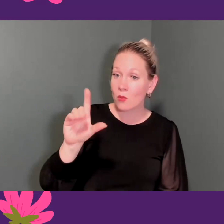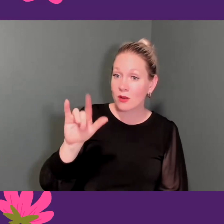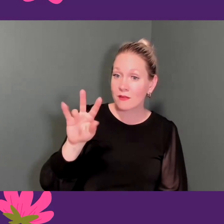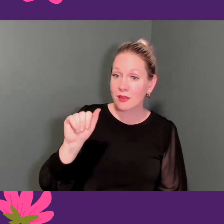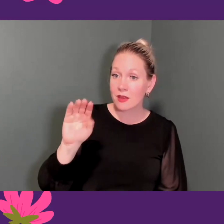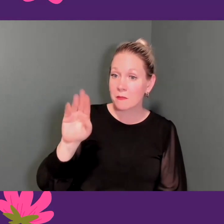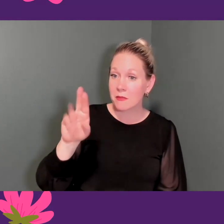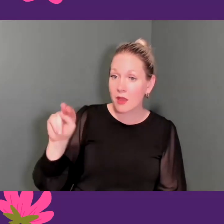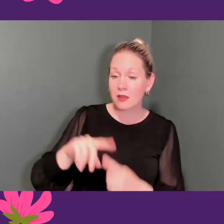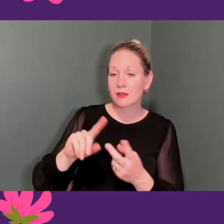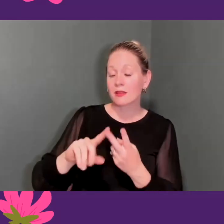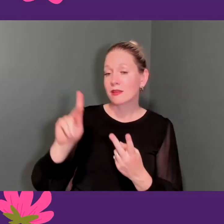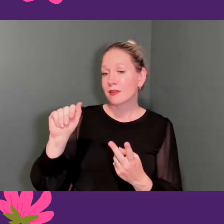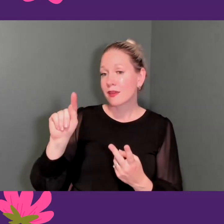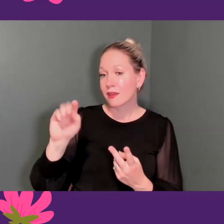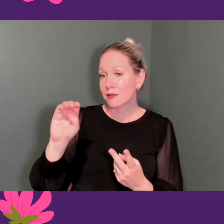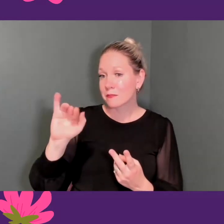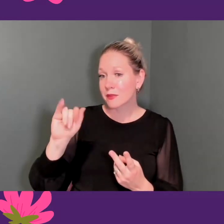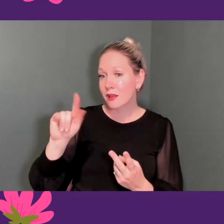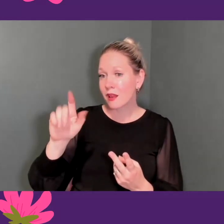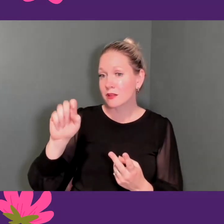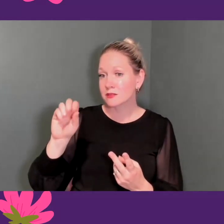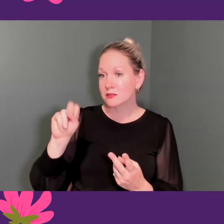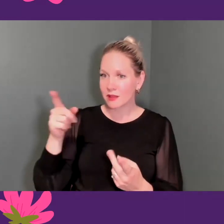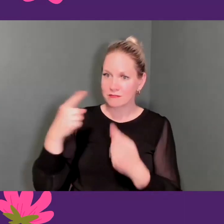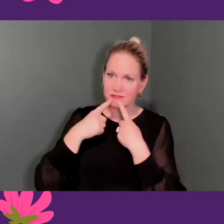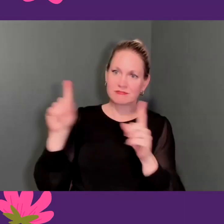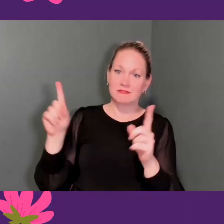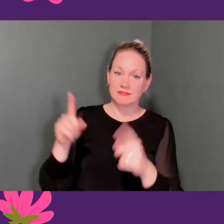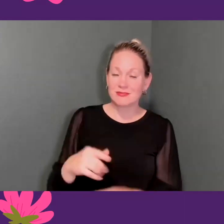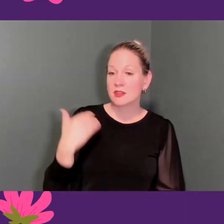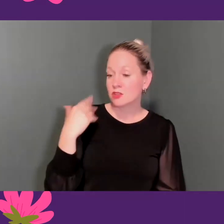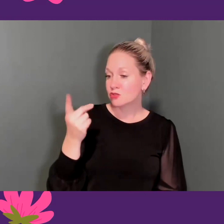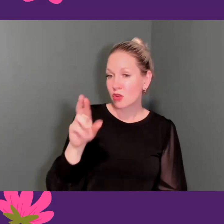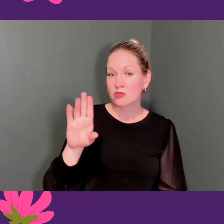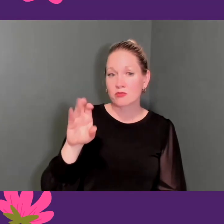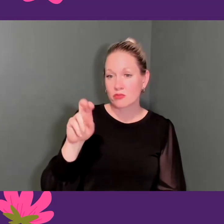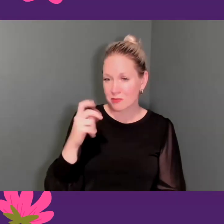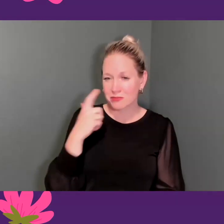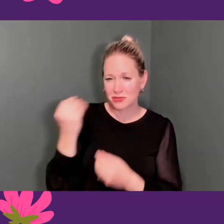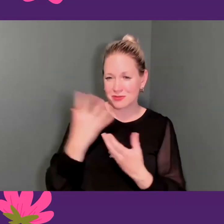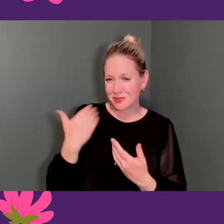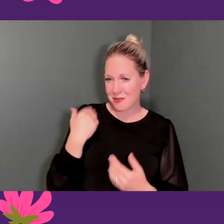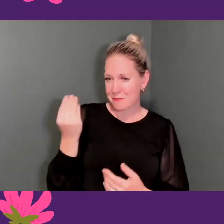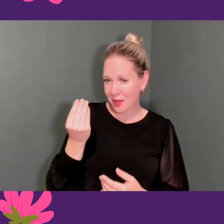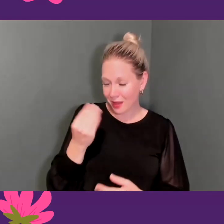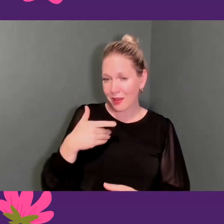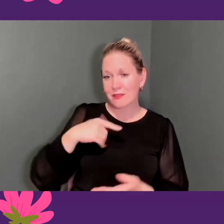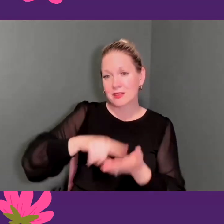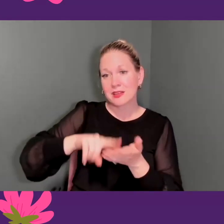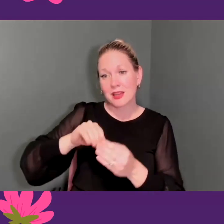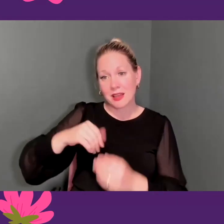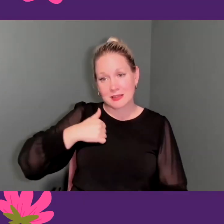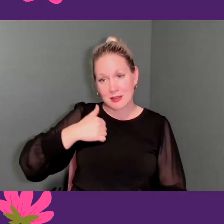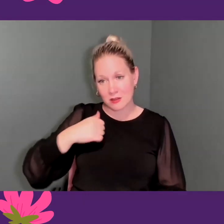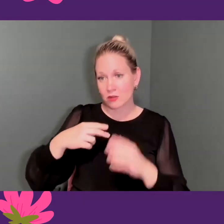Kate Middleton. In fact, just on Monday, Dr. Brem shared with me a study released in Canada showing a